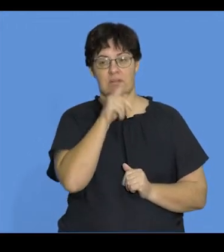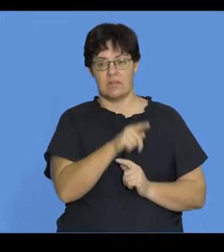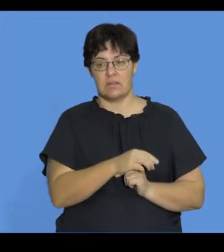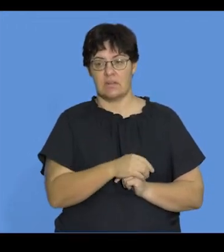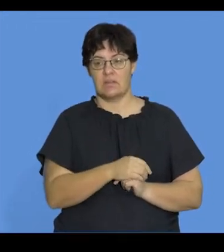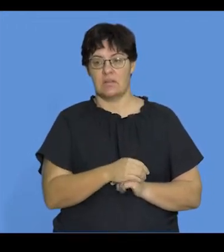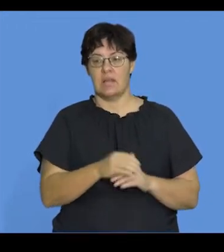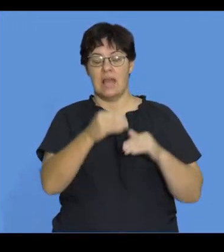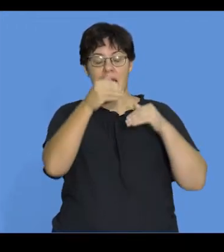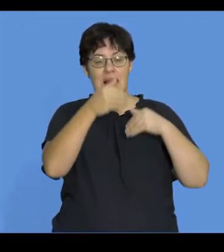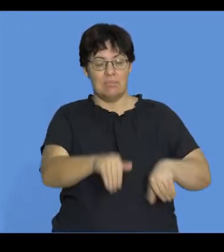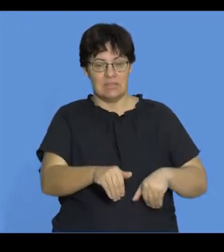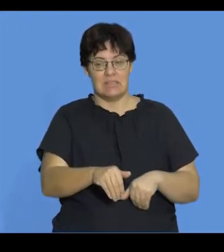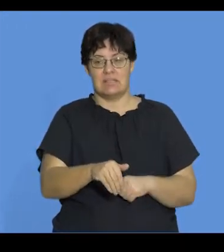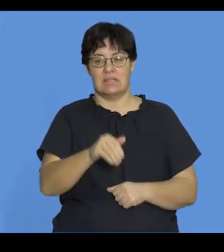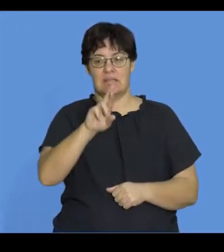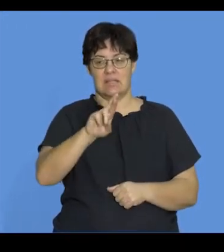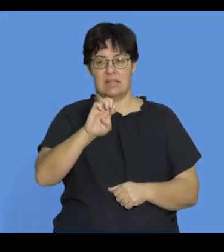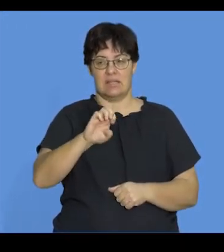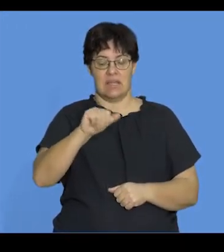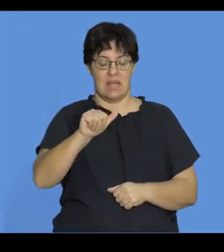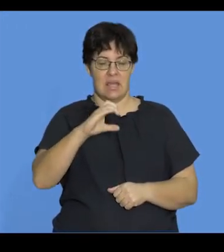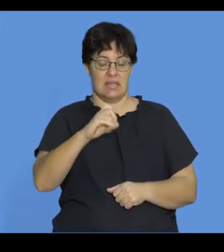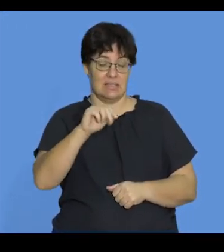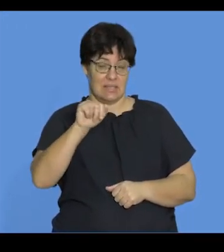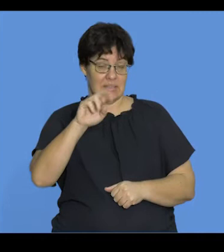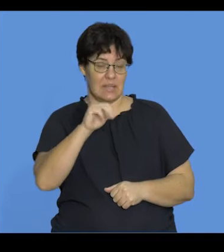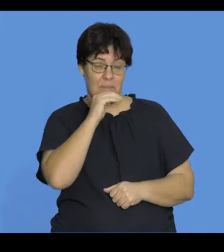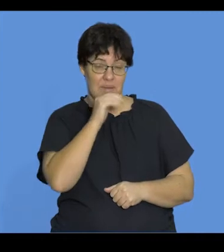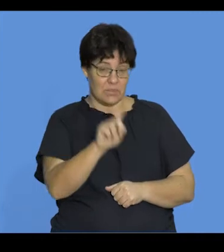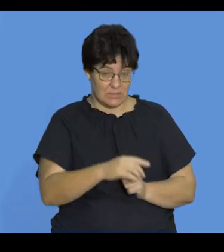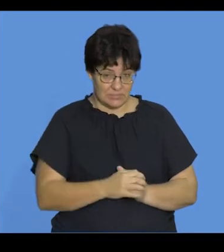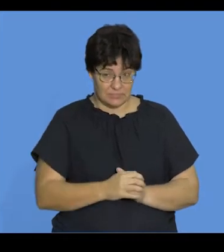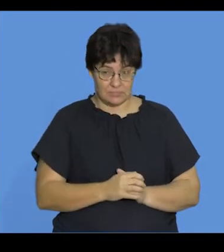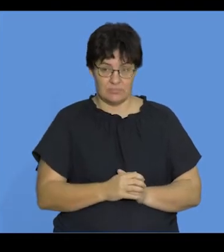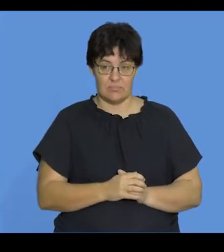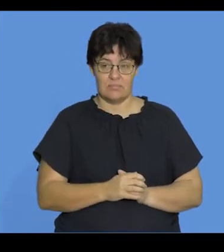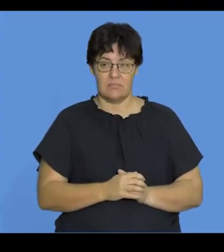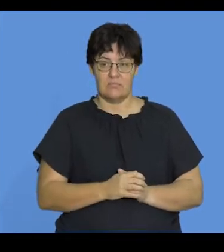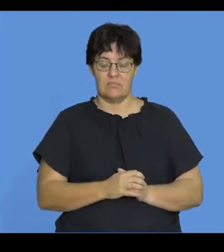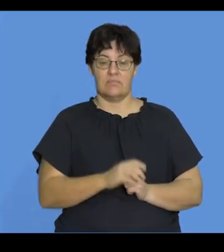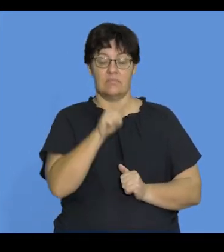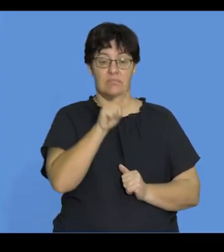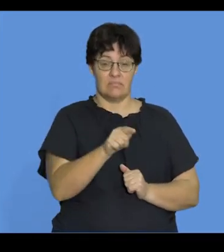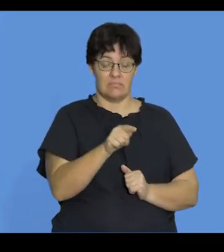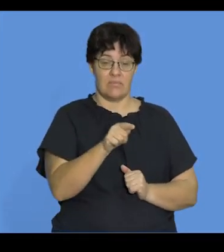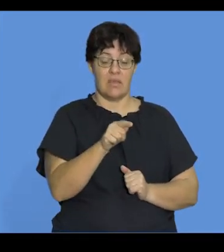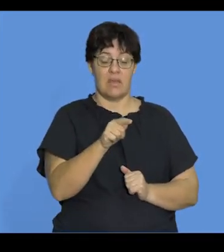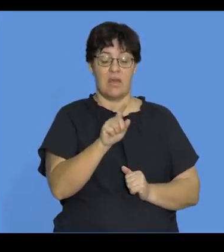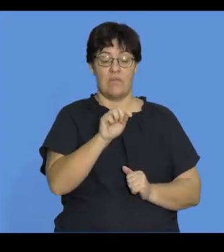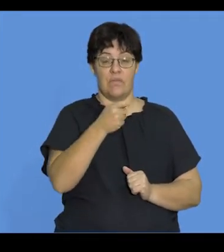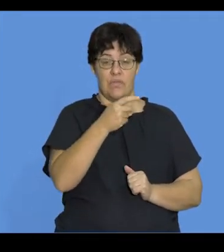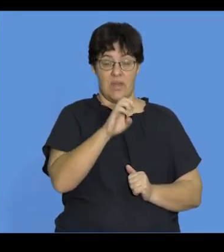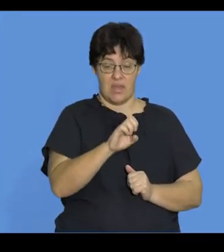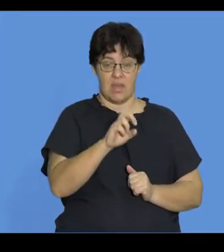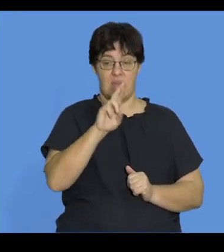term limiting reagent. Okay, what is a limiting reagent? This is the substance, okay, the reactant,